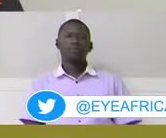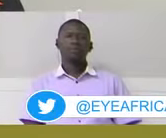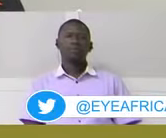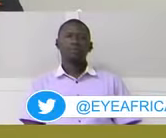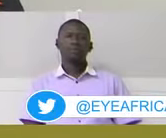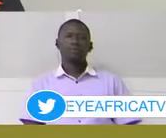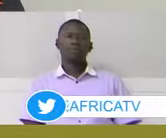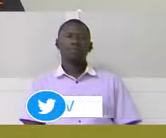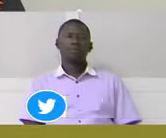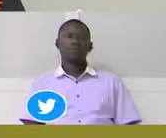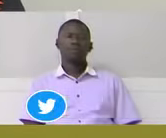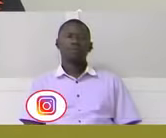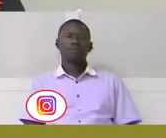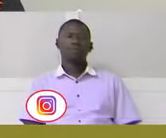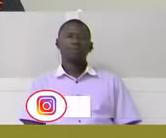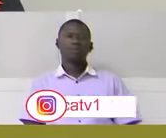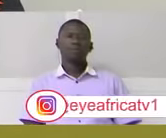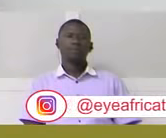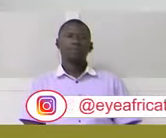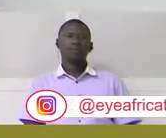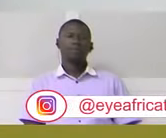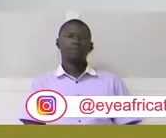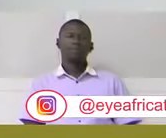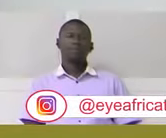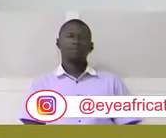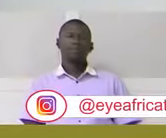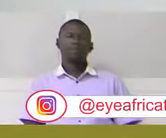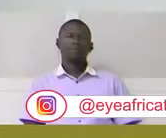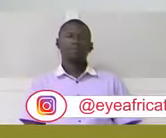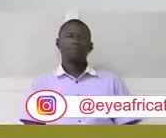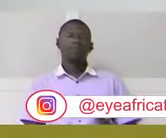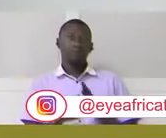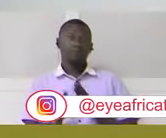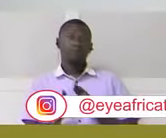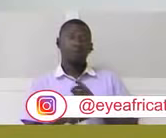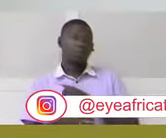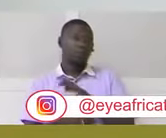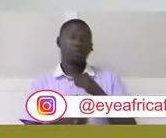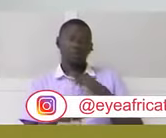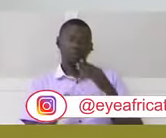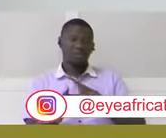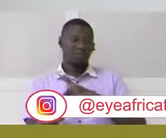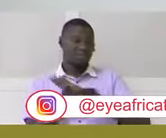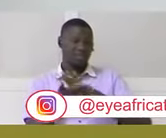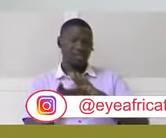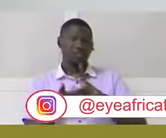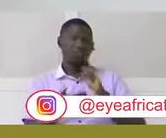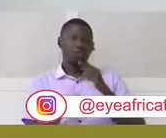Actually, they were not plain, but what I know for Fanta,